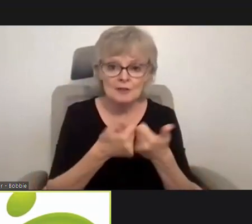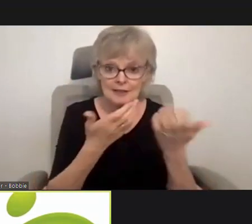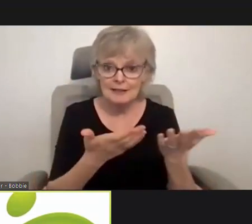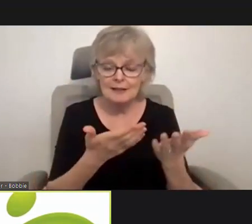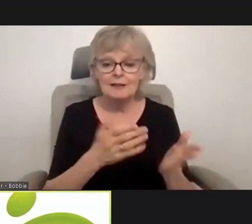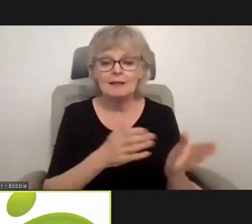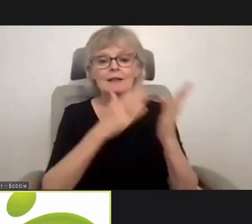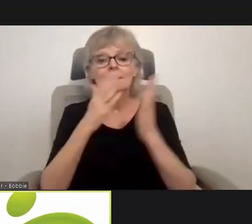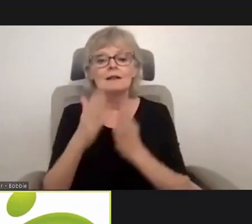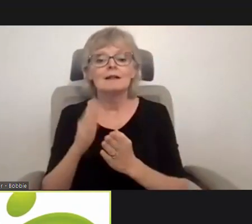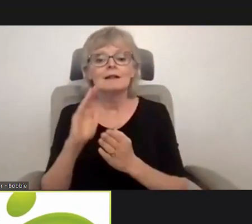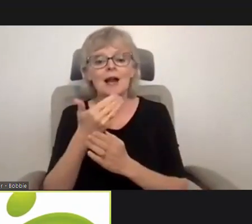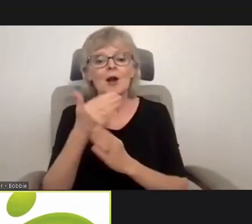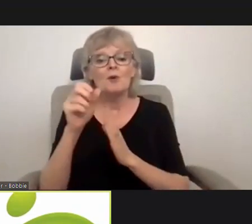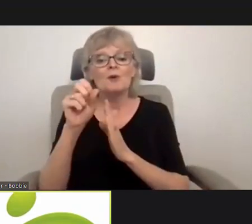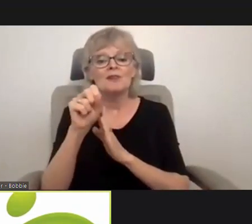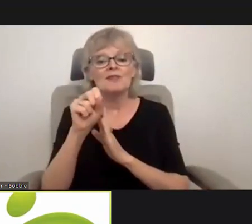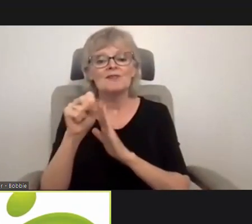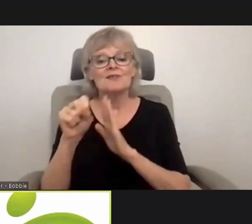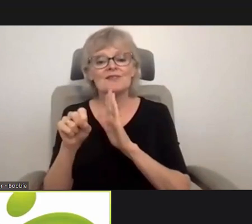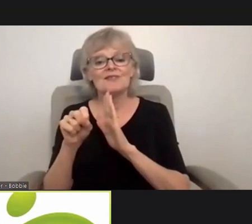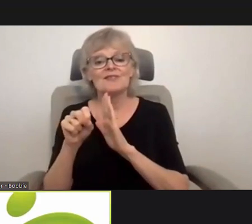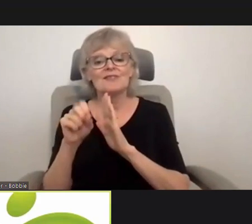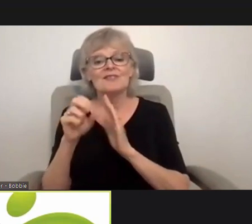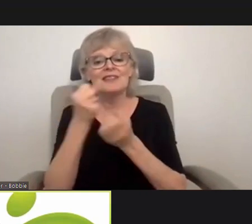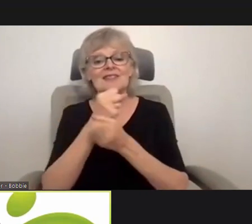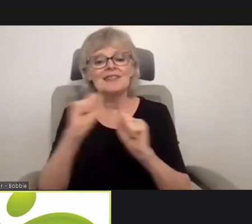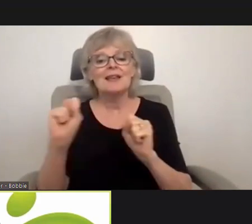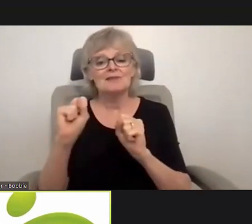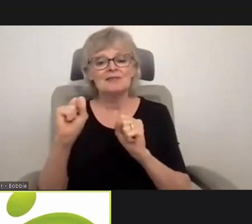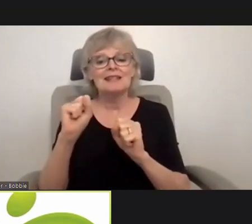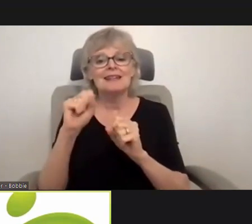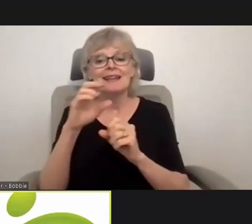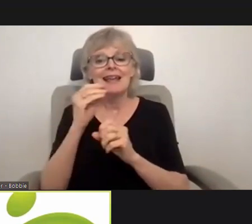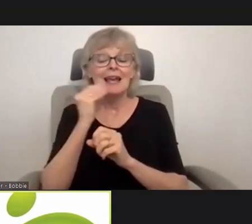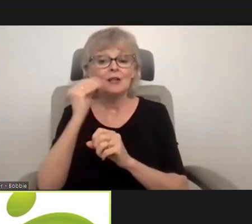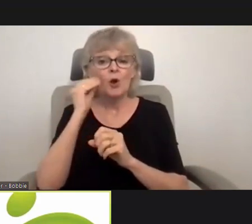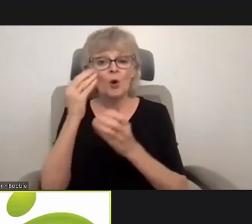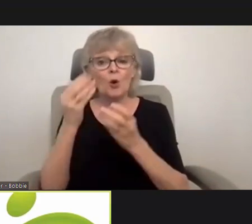our designated state agency, which is Safety and Homeland Security.